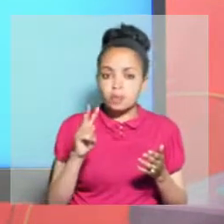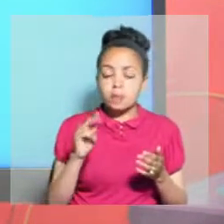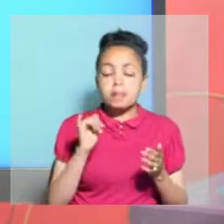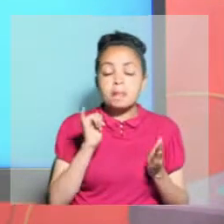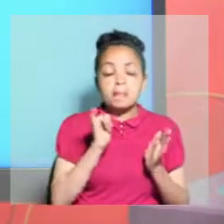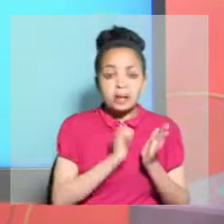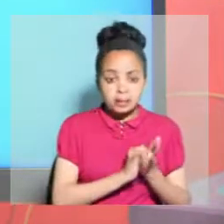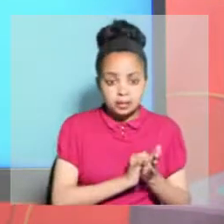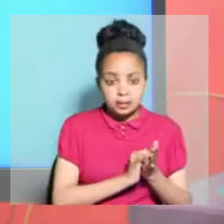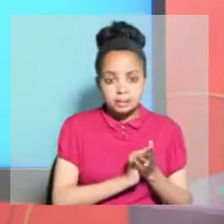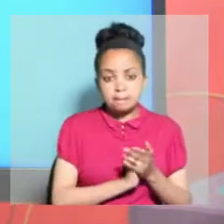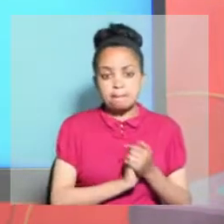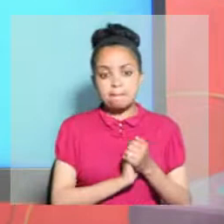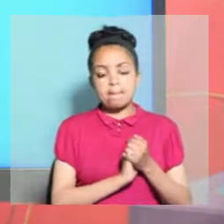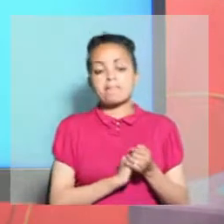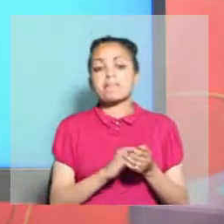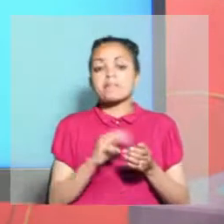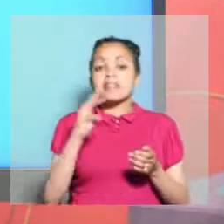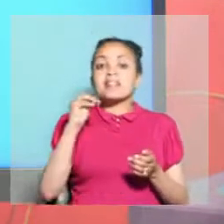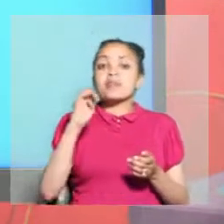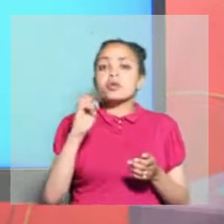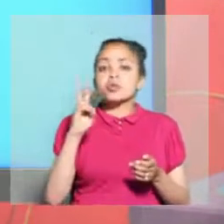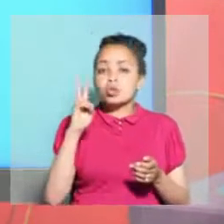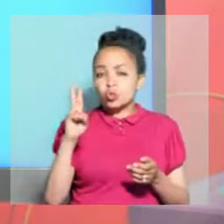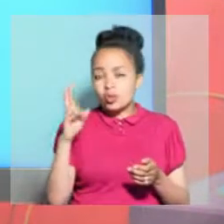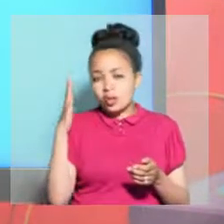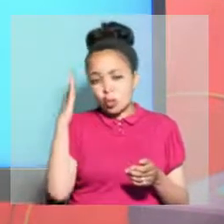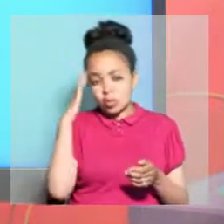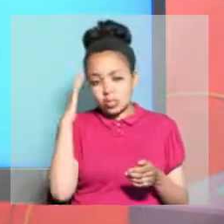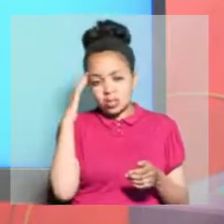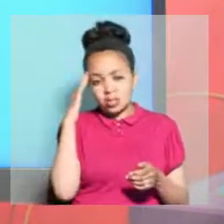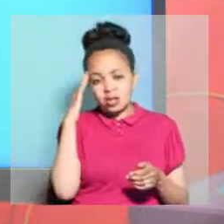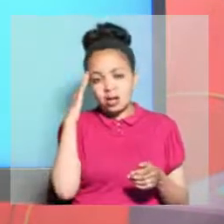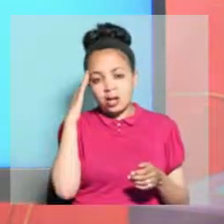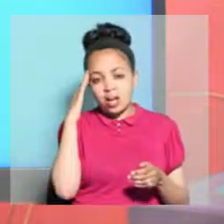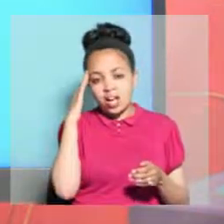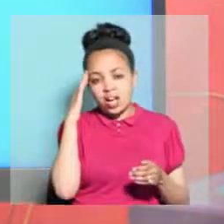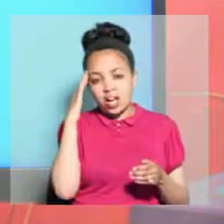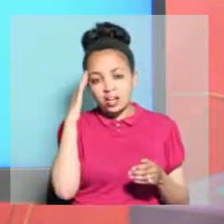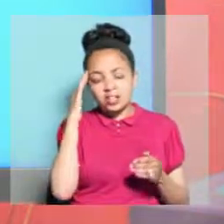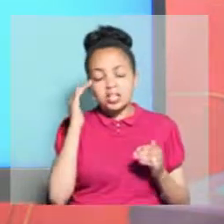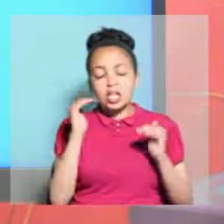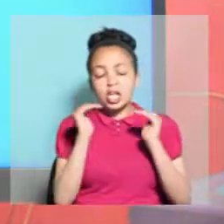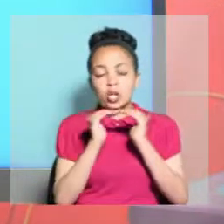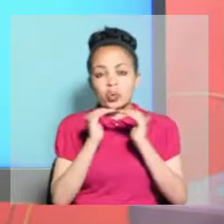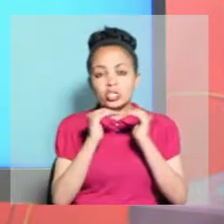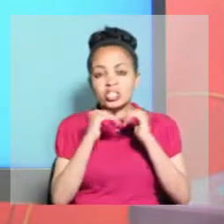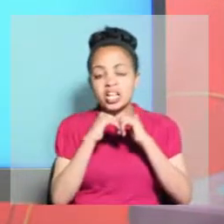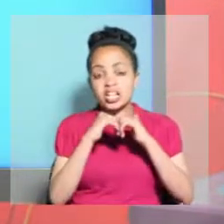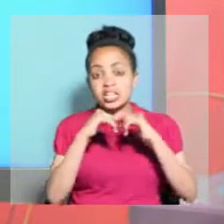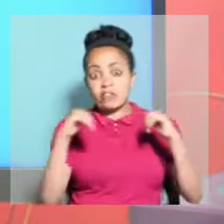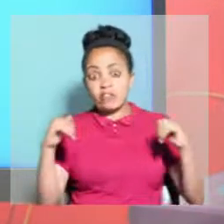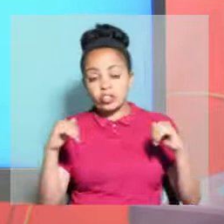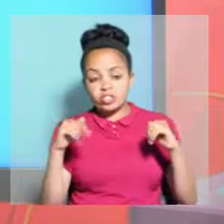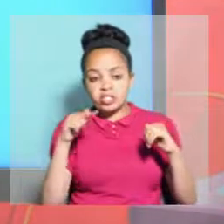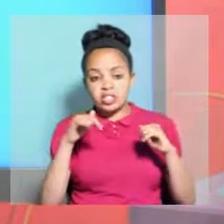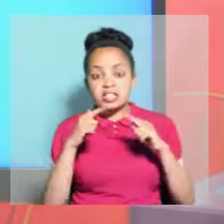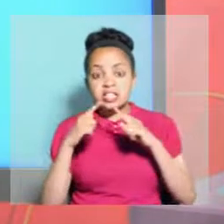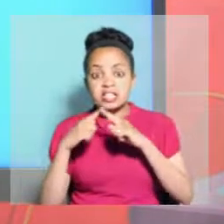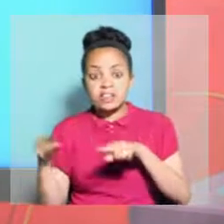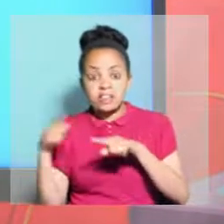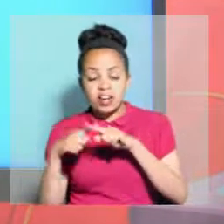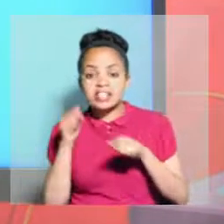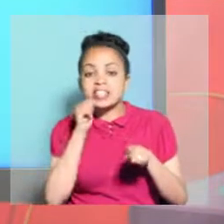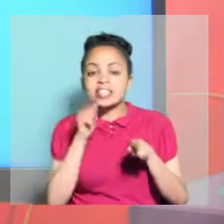By that, meiosis II can be considered as an equational division as it divides